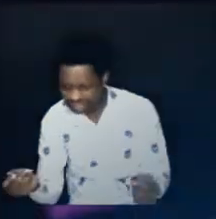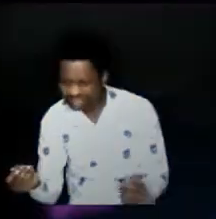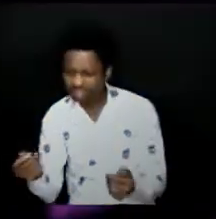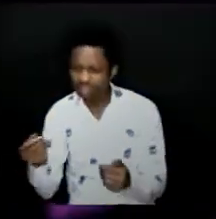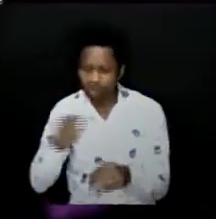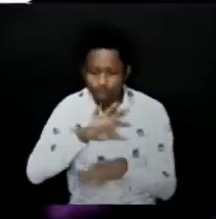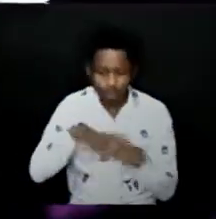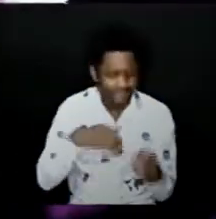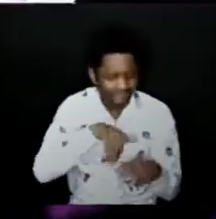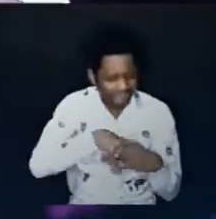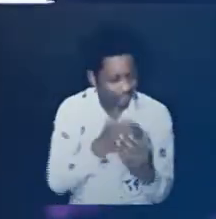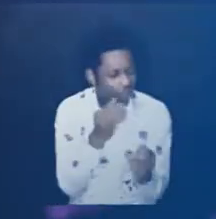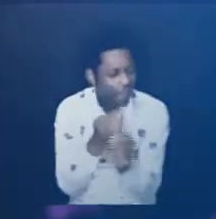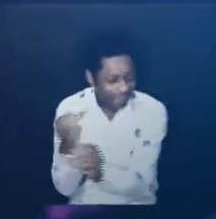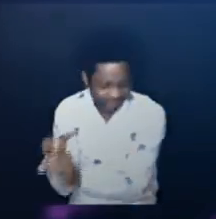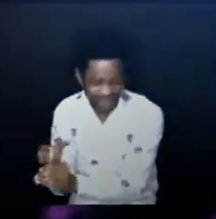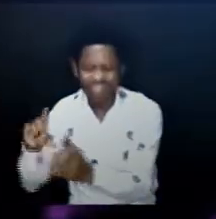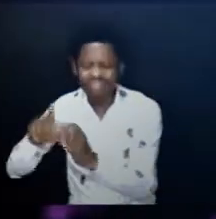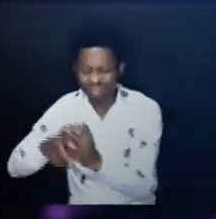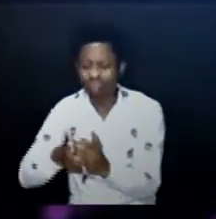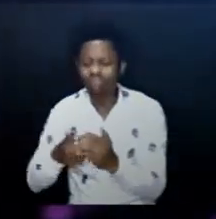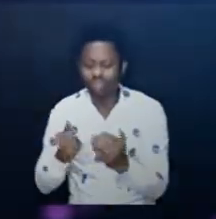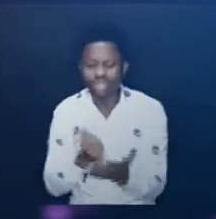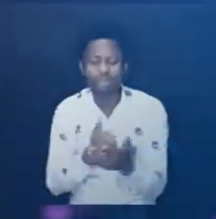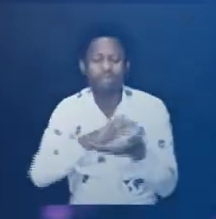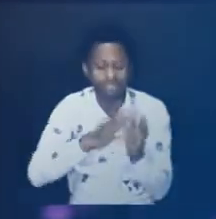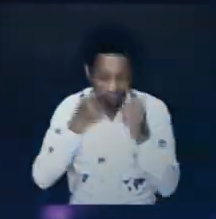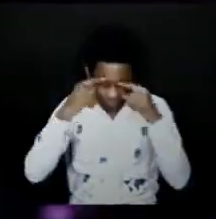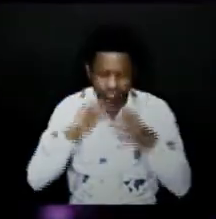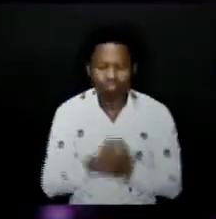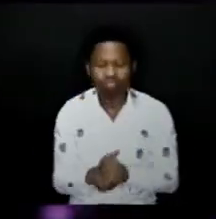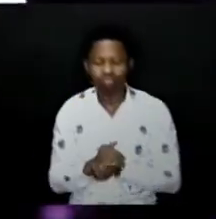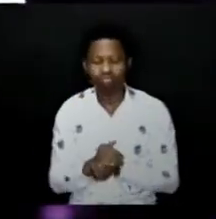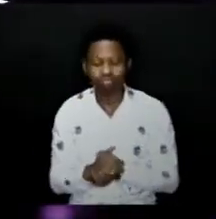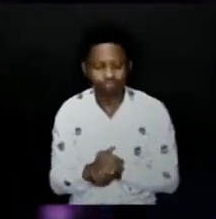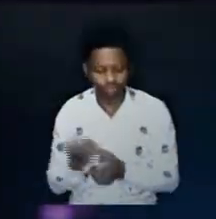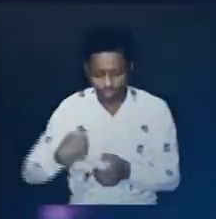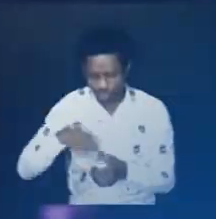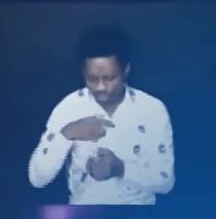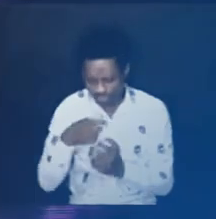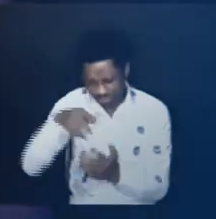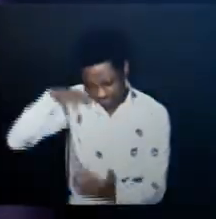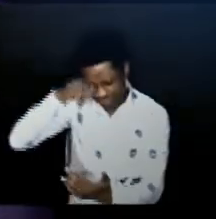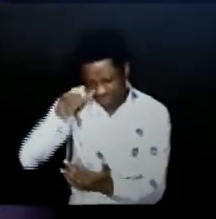the fact that we as human beings have been made managers of God's